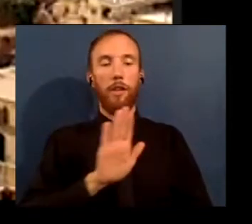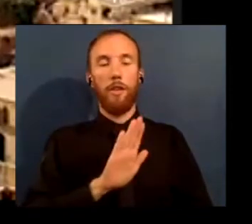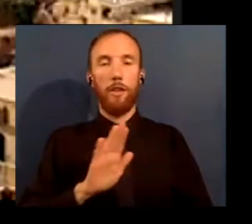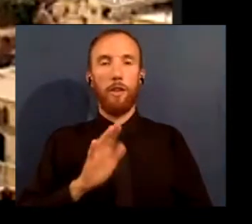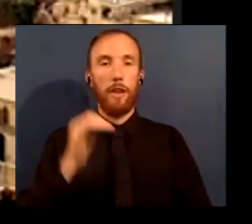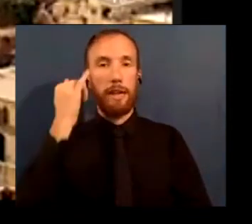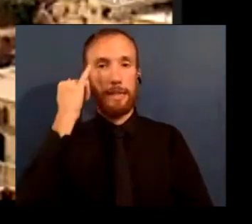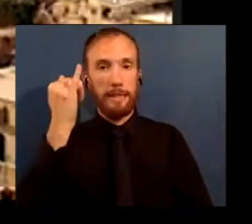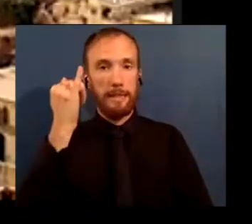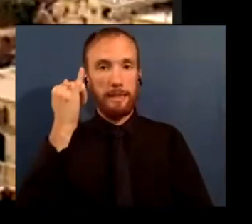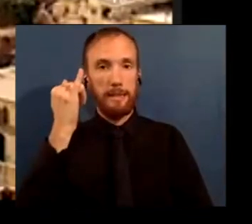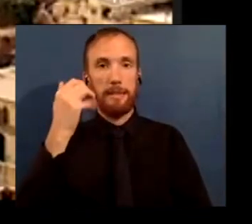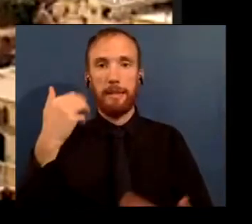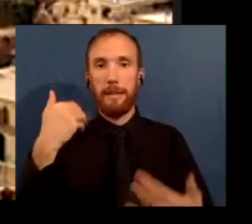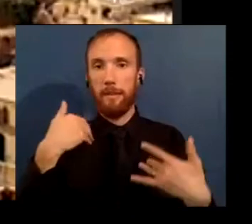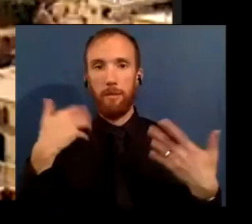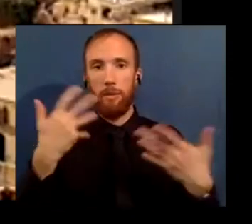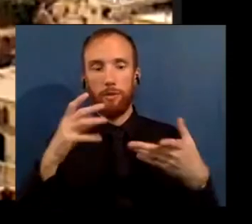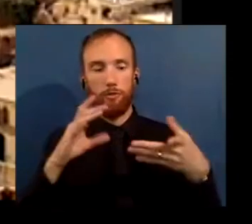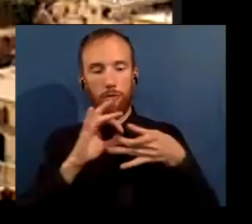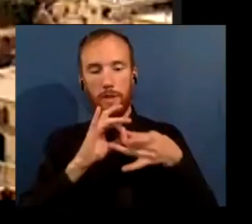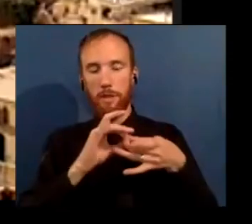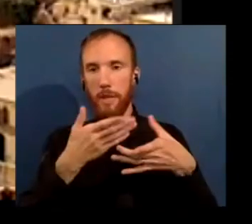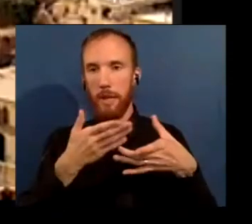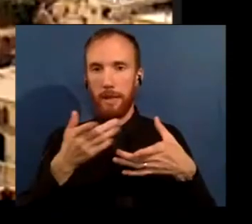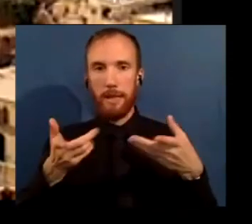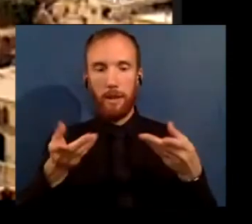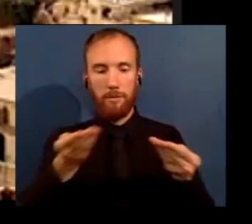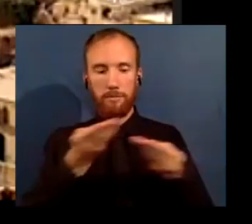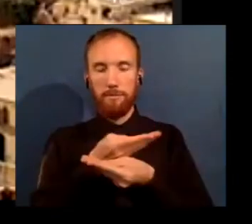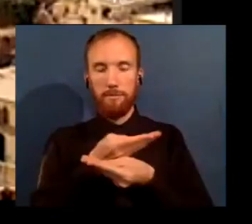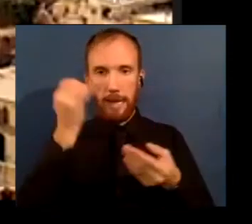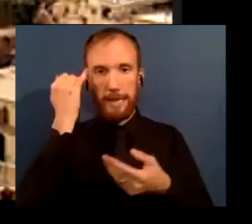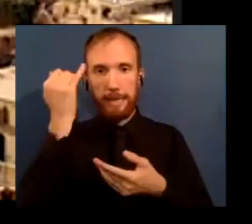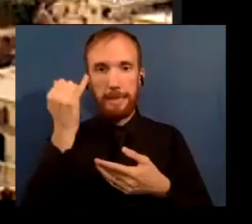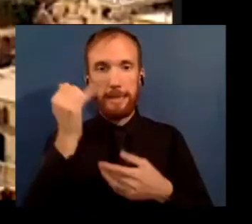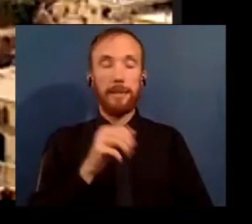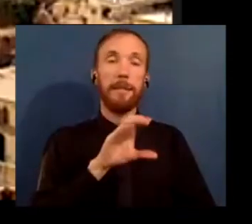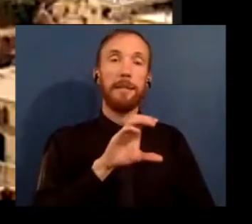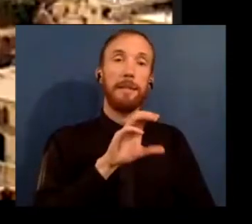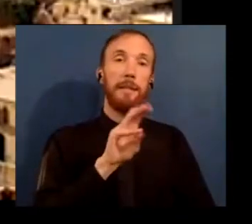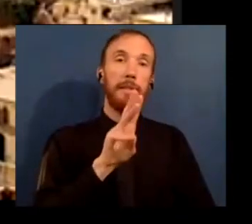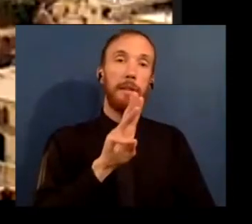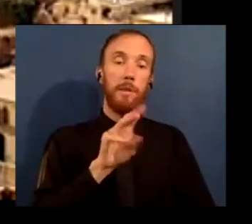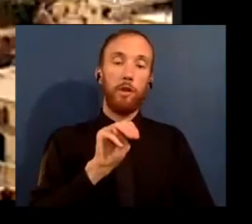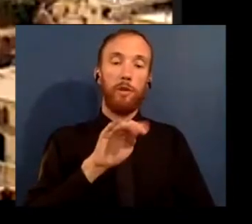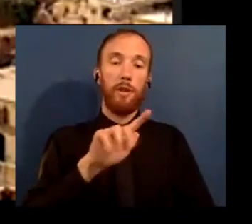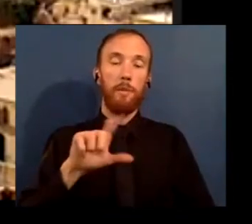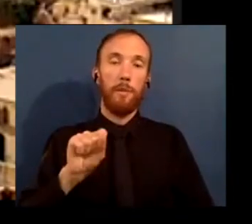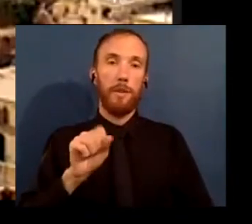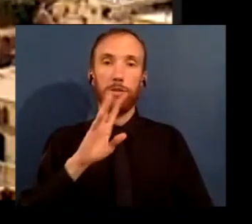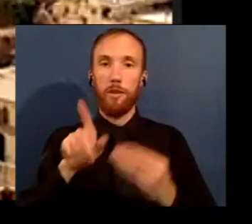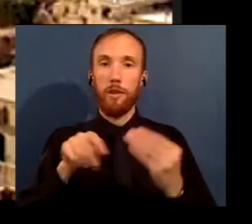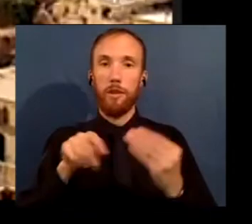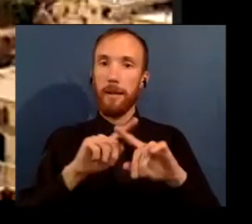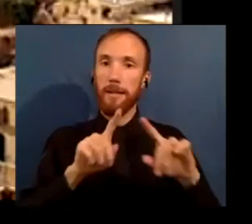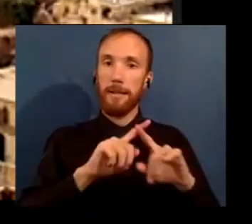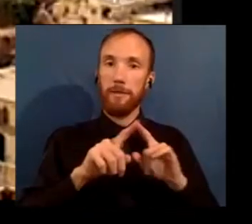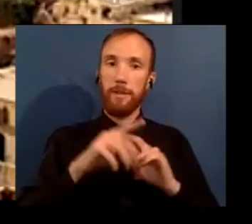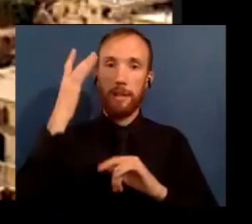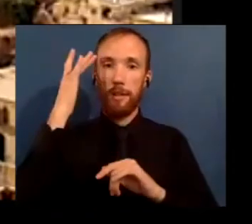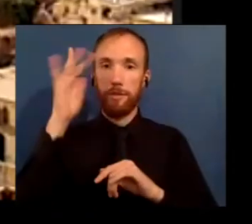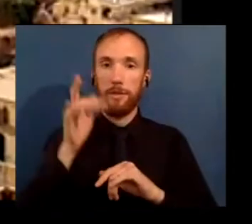of ideas? And C.W. Mills, that spoke of the types of intellectuals in the sociological imagination, did